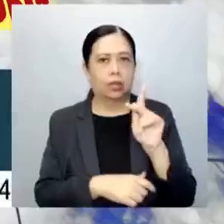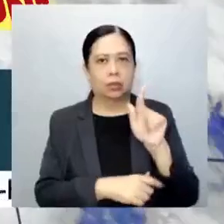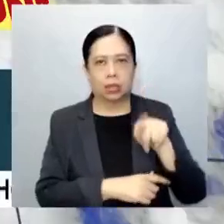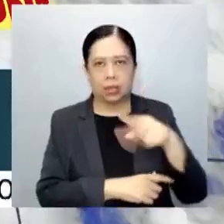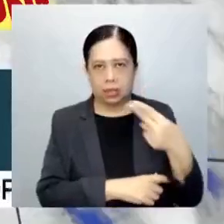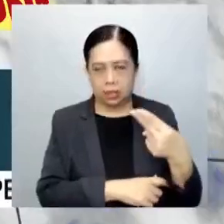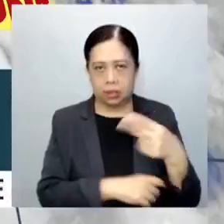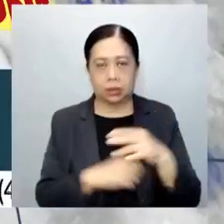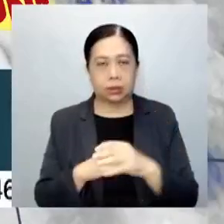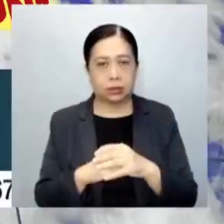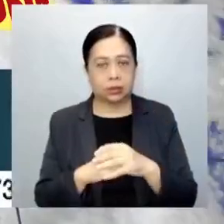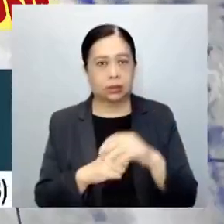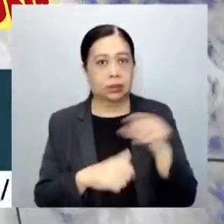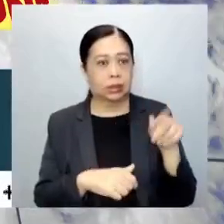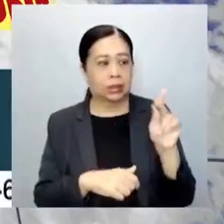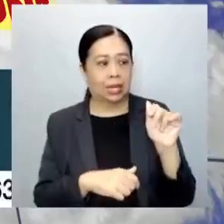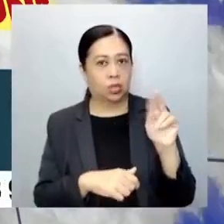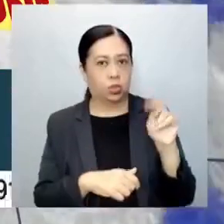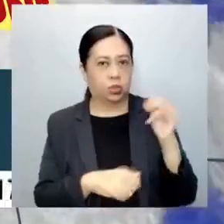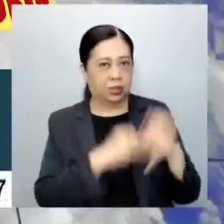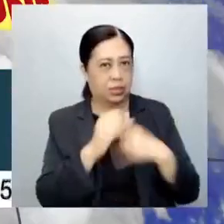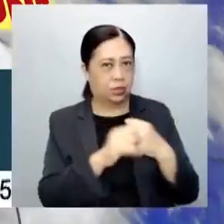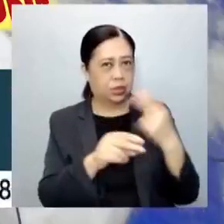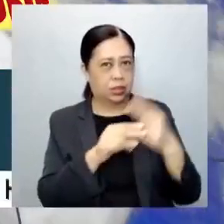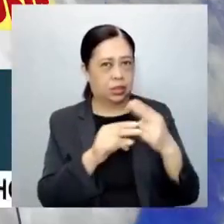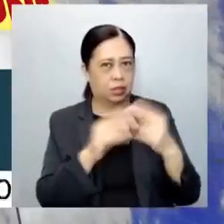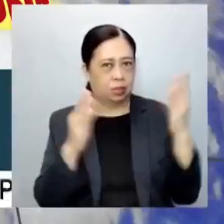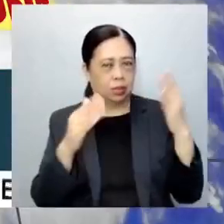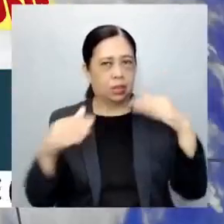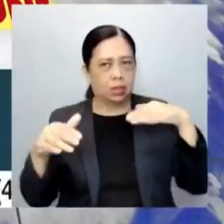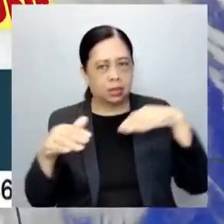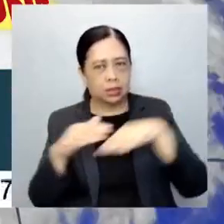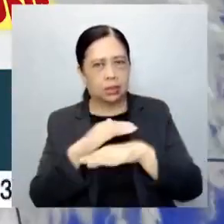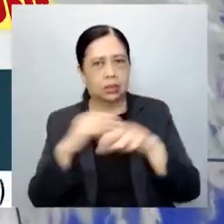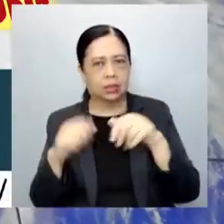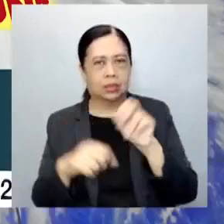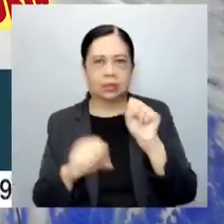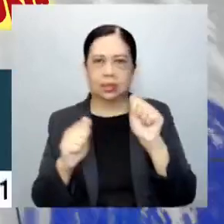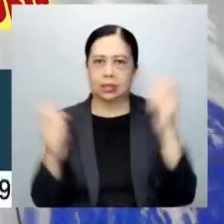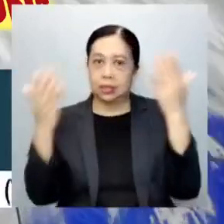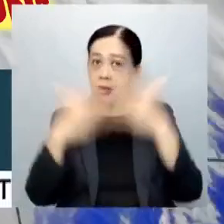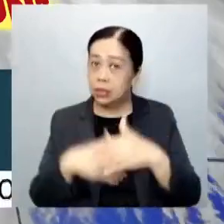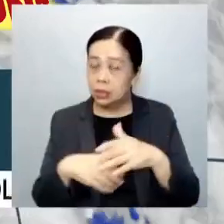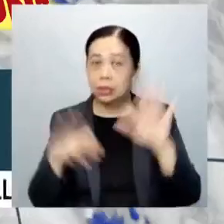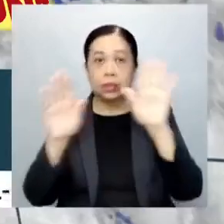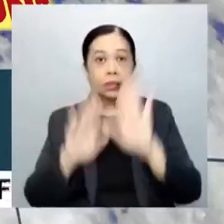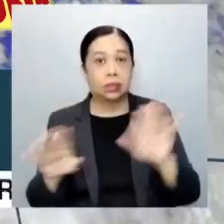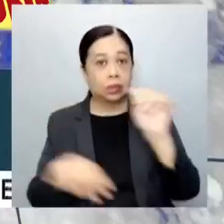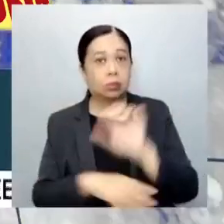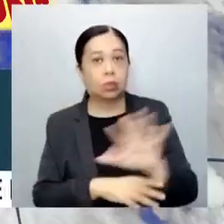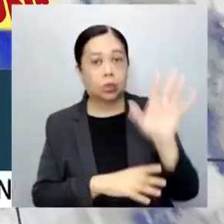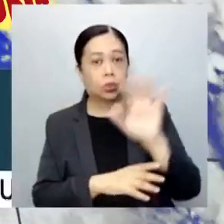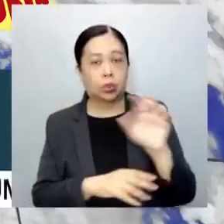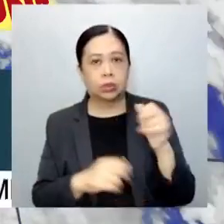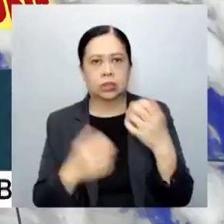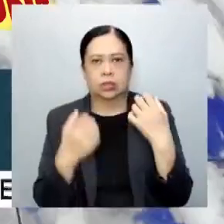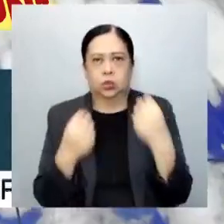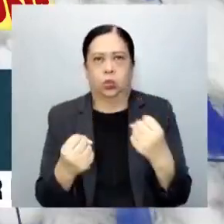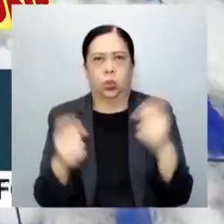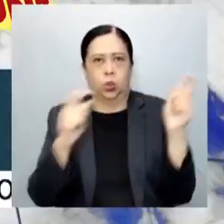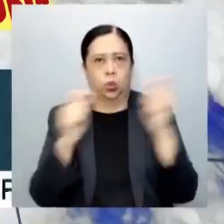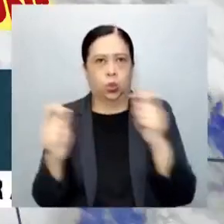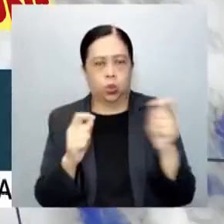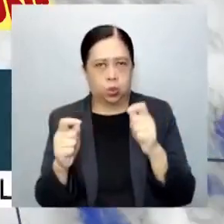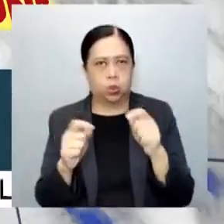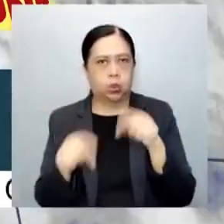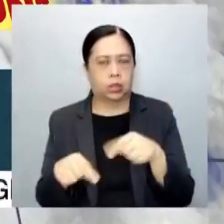hour. Kanun is forecast to enter the Philippine area of responsibility between Saturday evening and Sunday morning with typhoon strength. It will be assigned